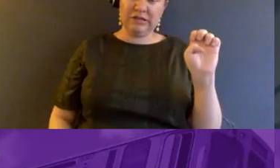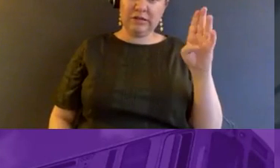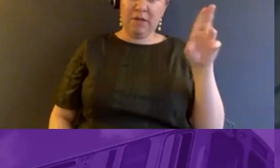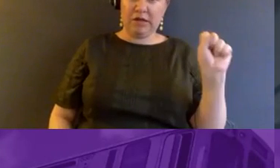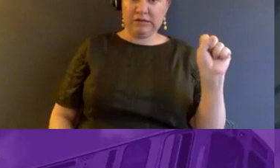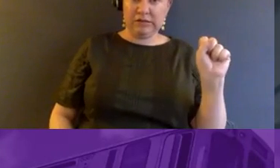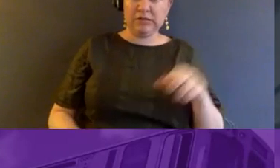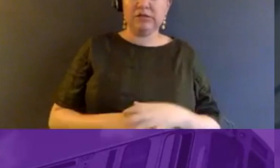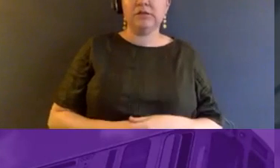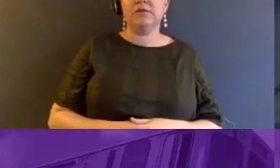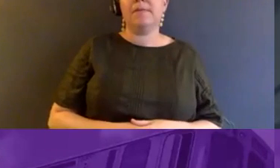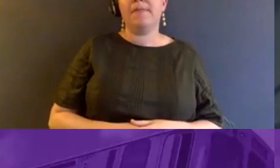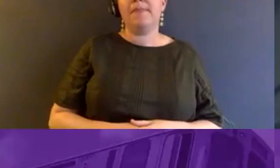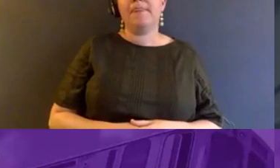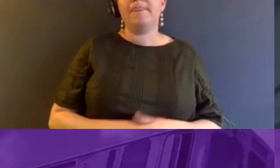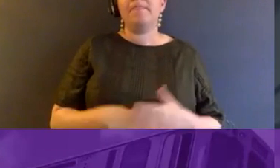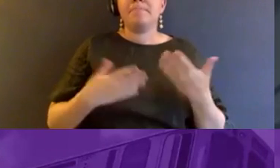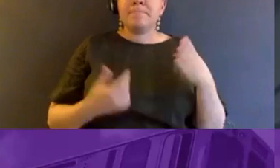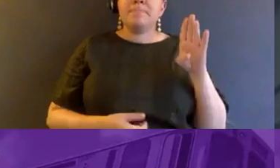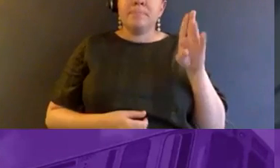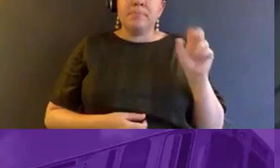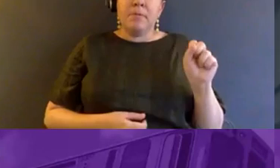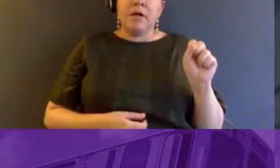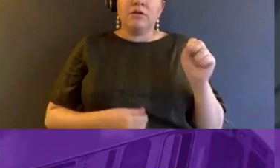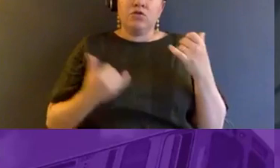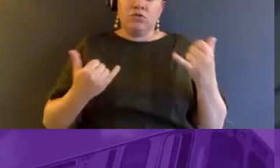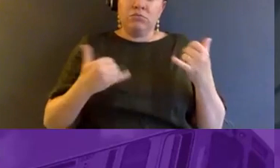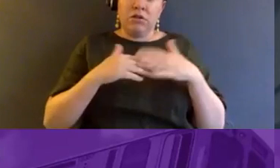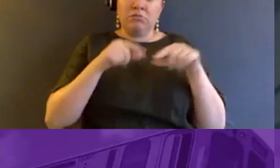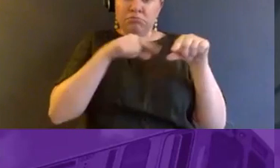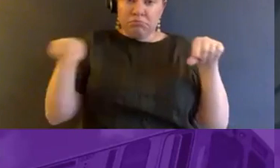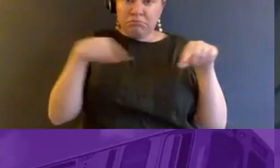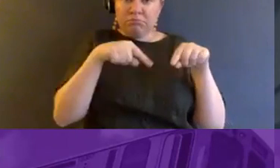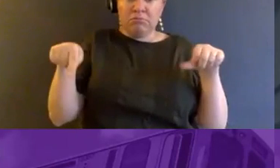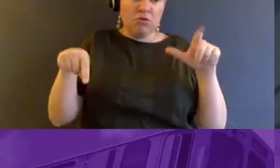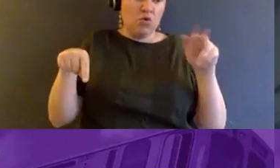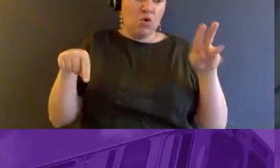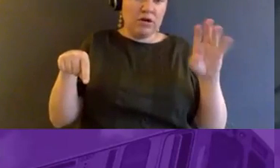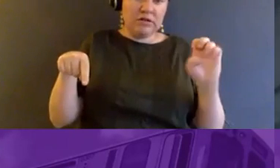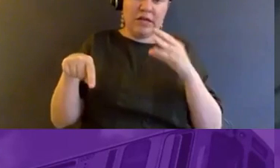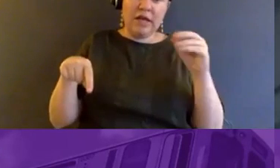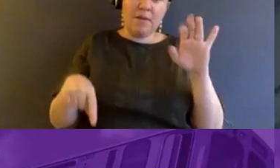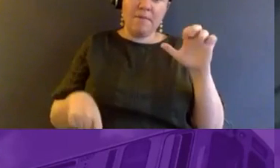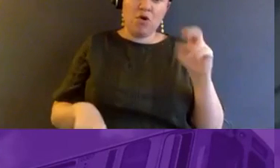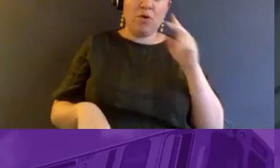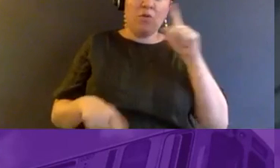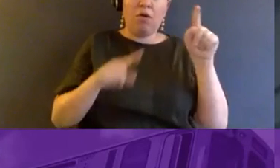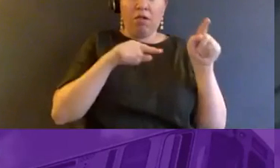So the buses that currently serve Lawrence and Berwyn will be rerouted to serve one of the open